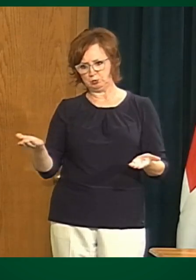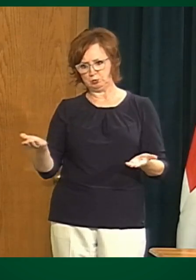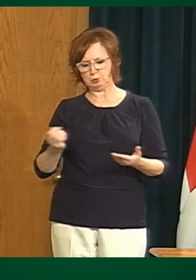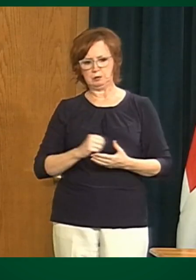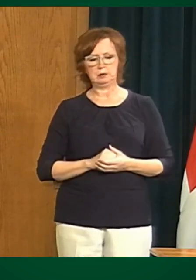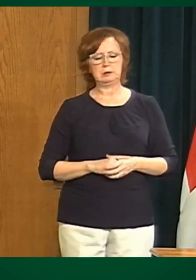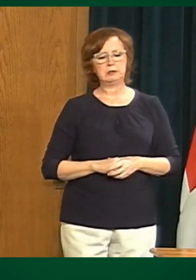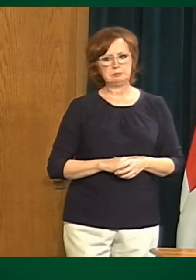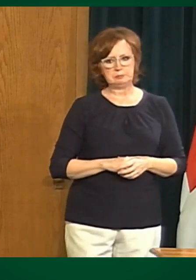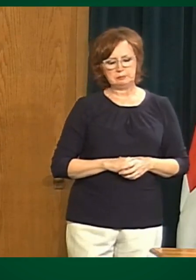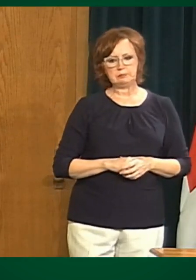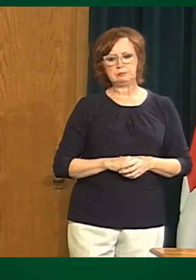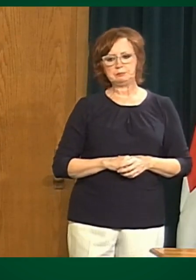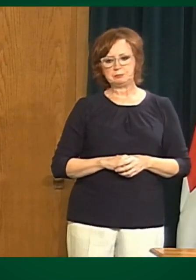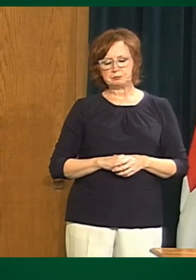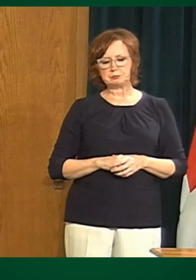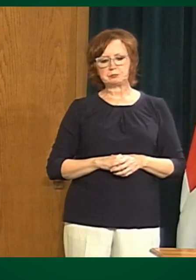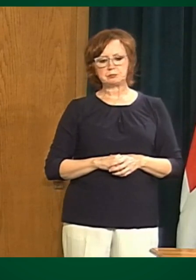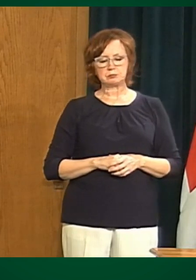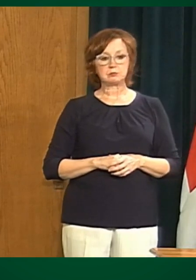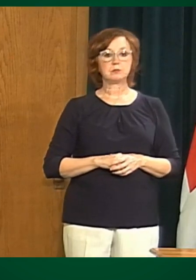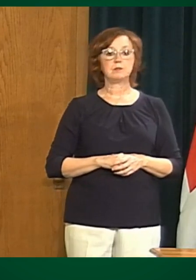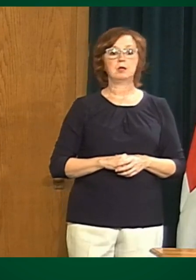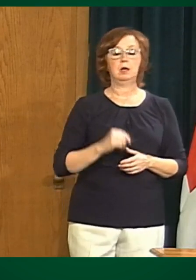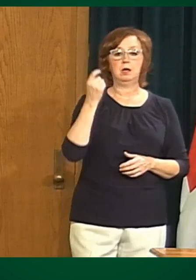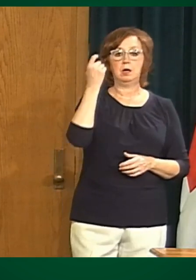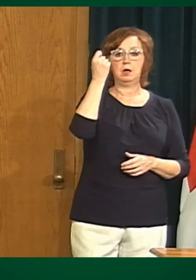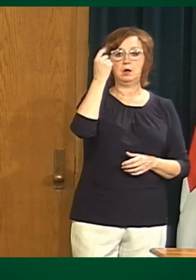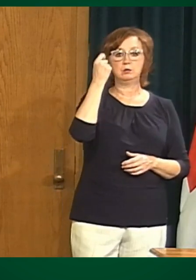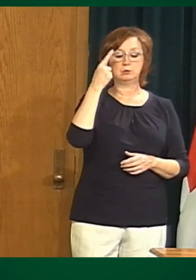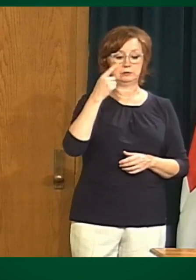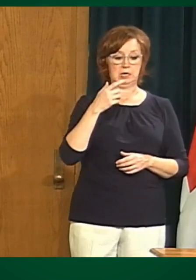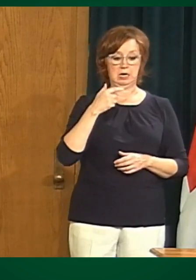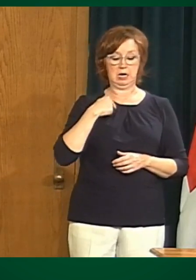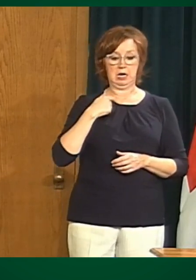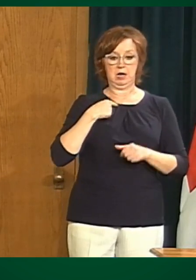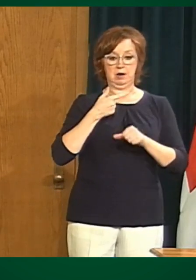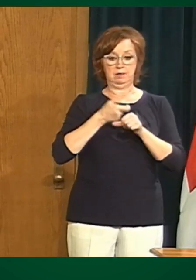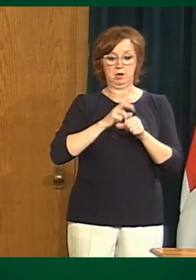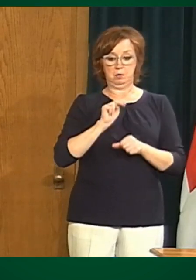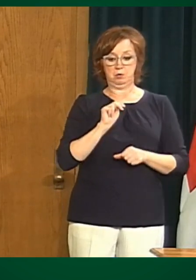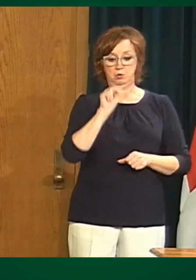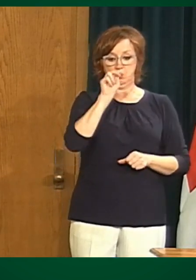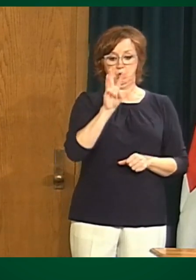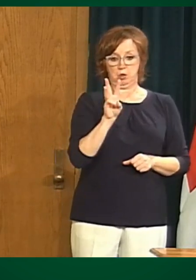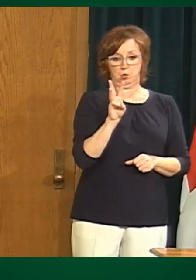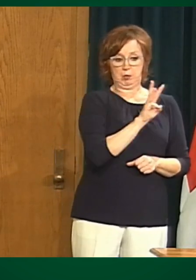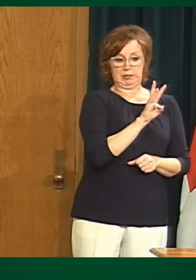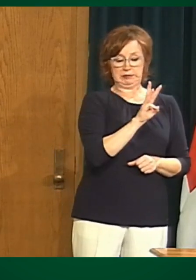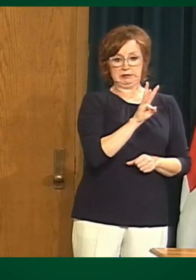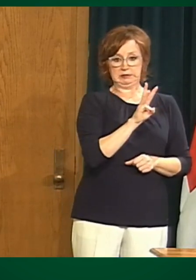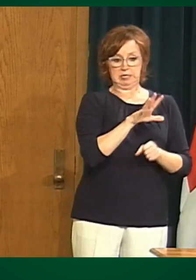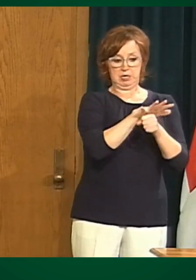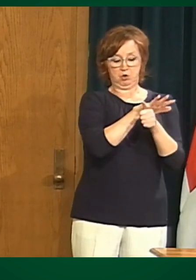we in the northwest part of the province are still